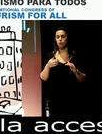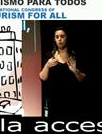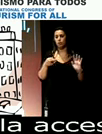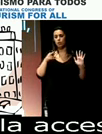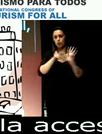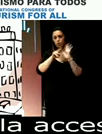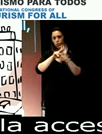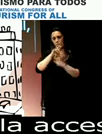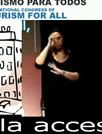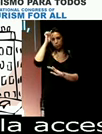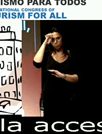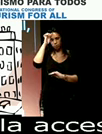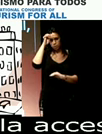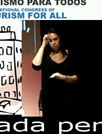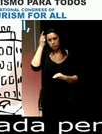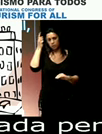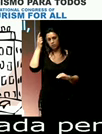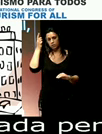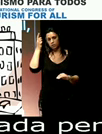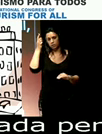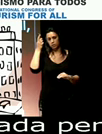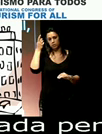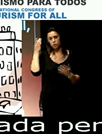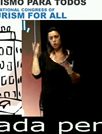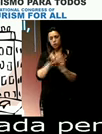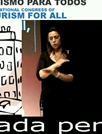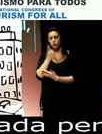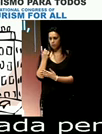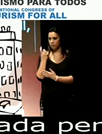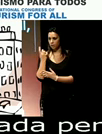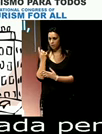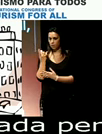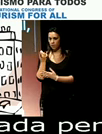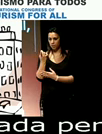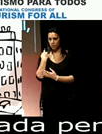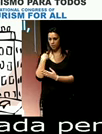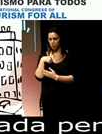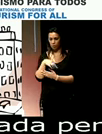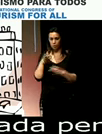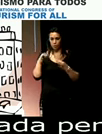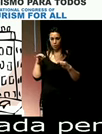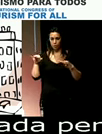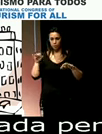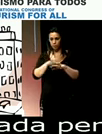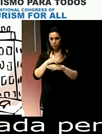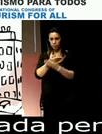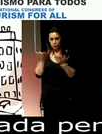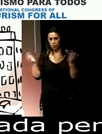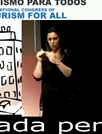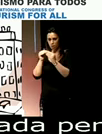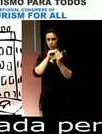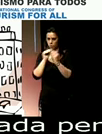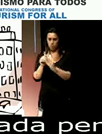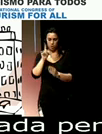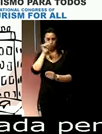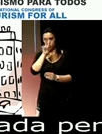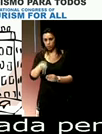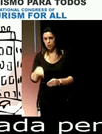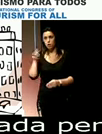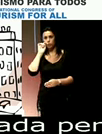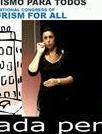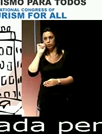be standardized. To satisfy tourists with special need, we can act